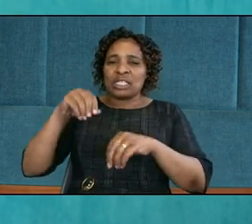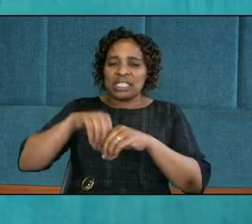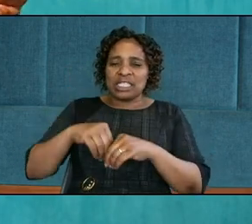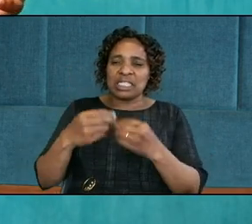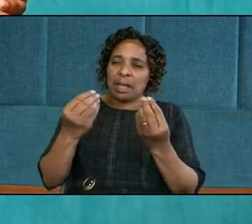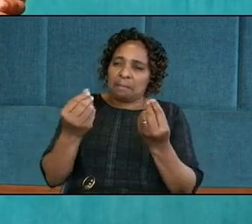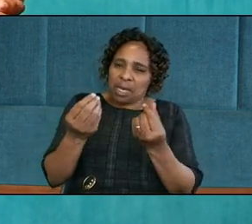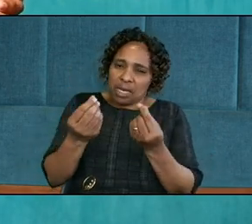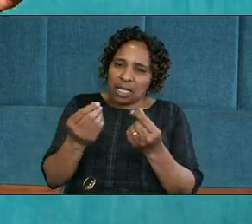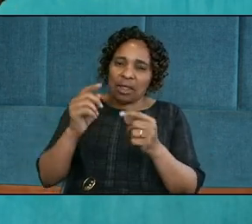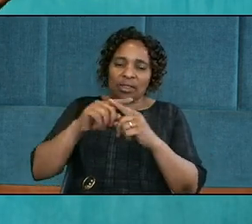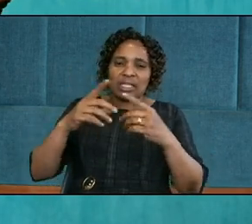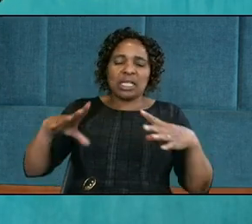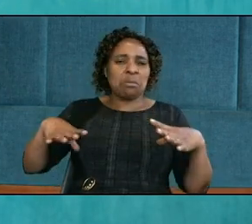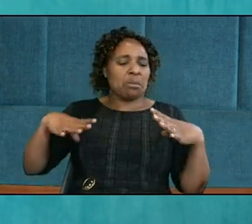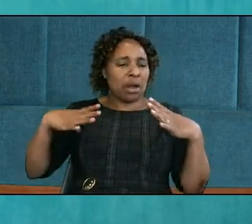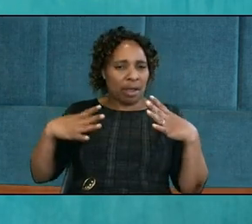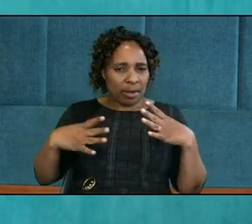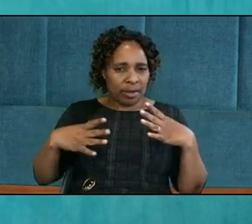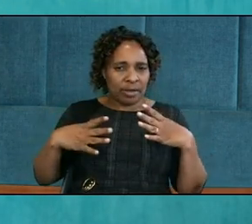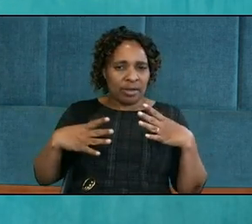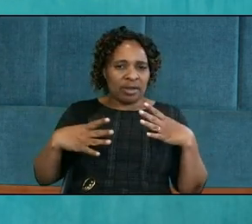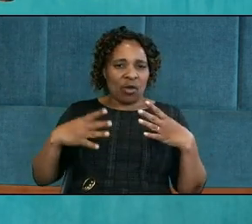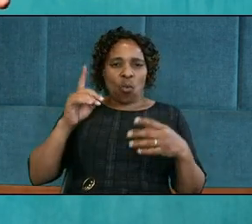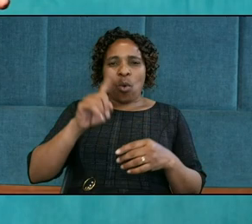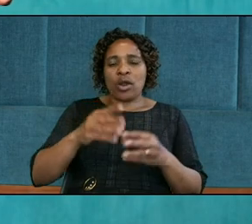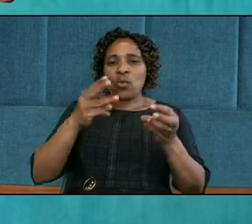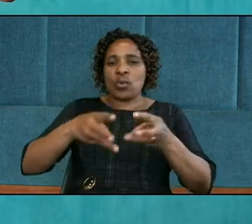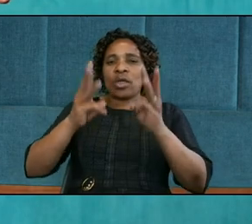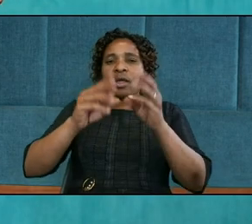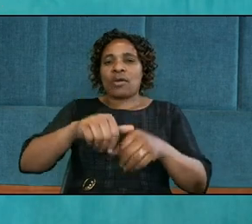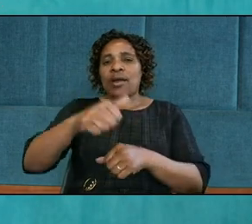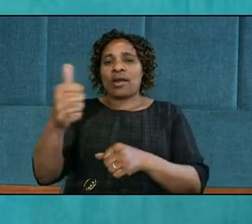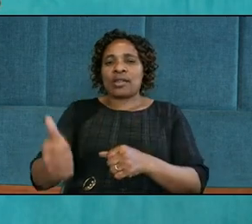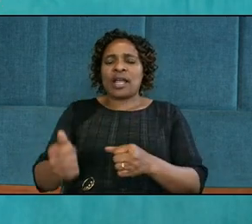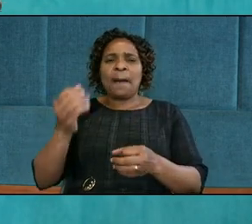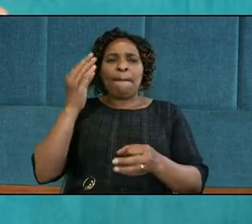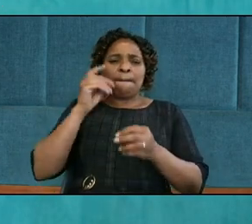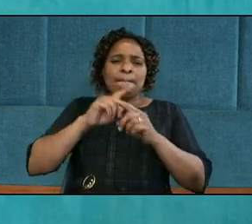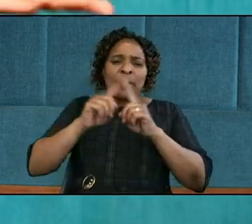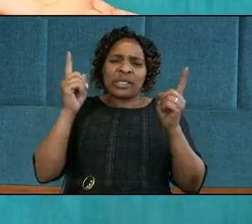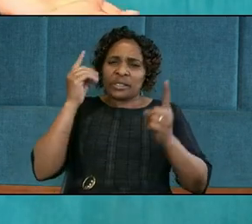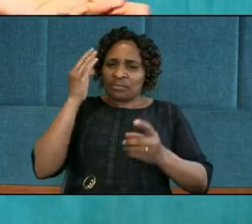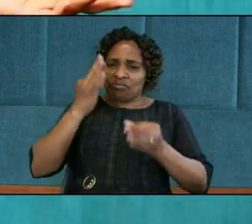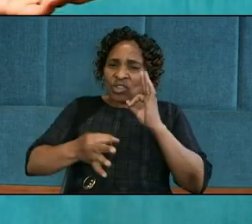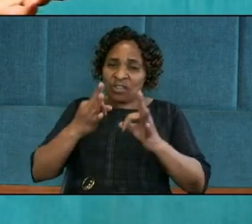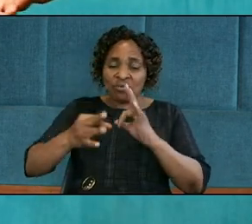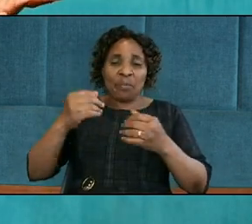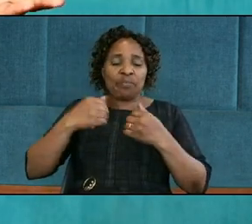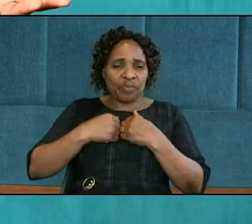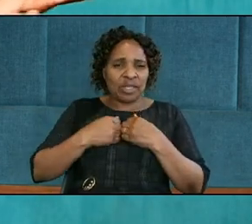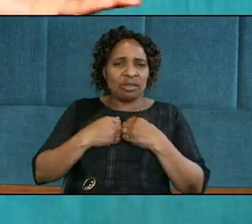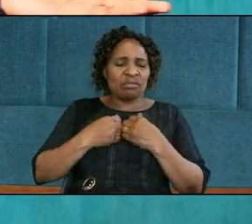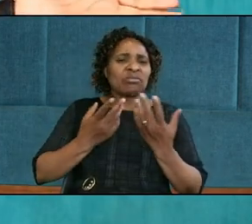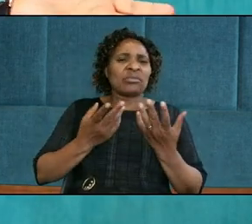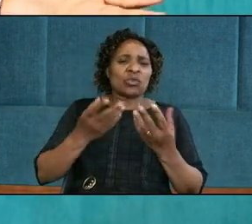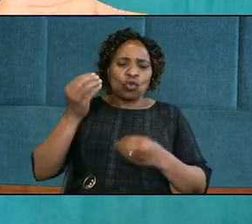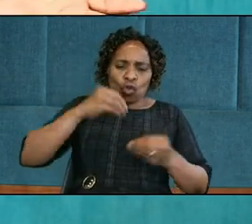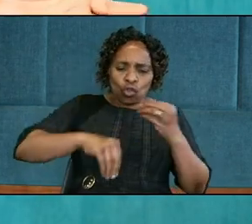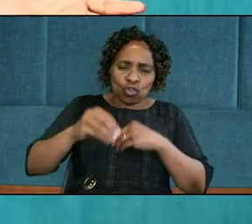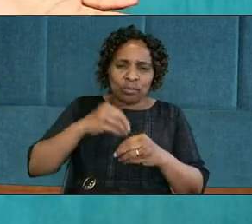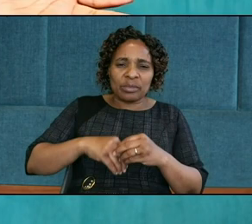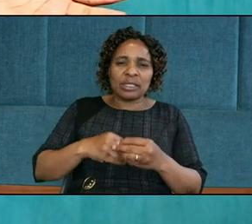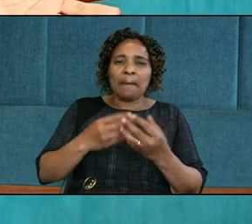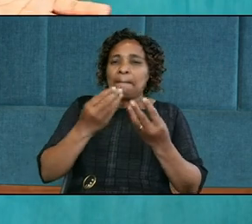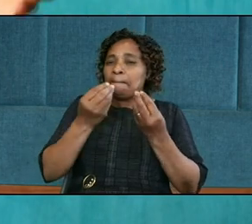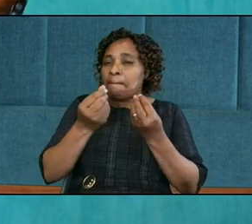is now pride in one way or another. But if I just anonymously, I contribute the